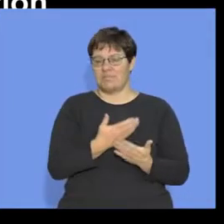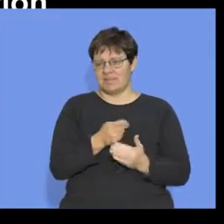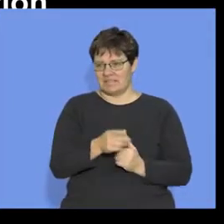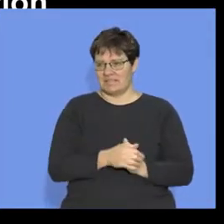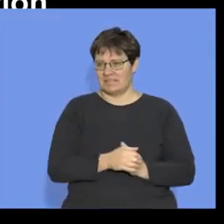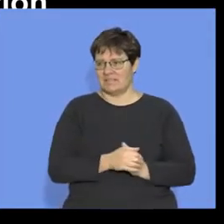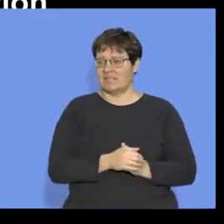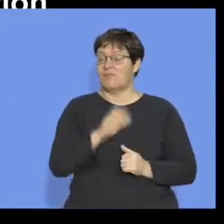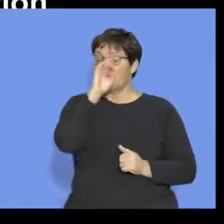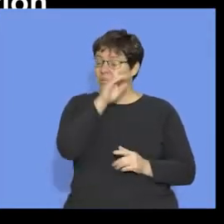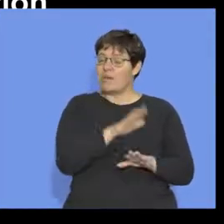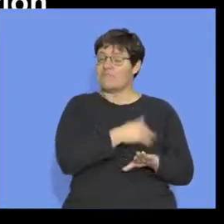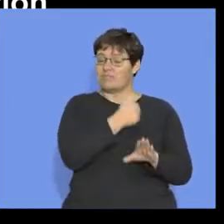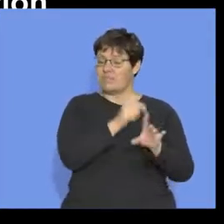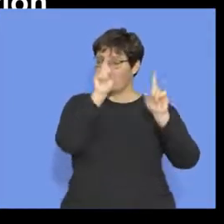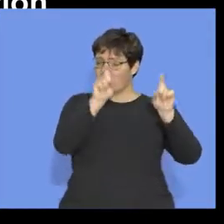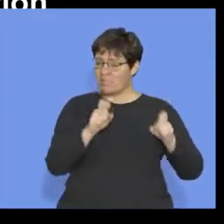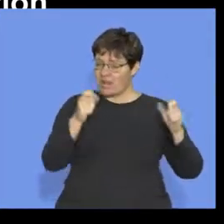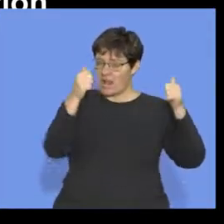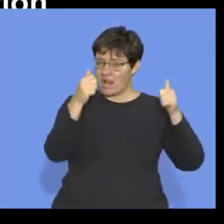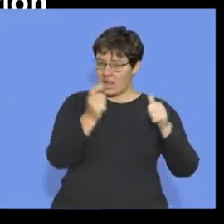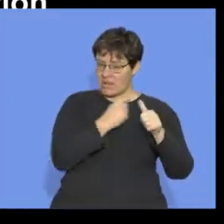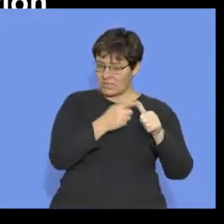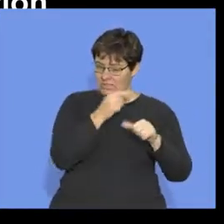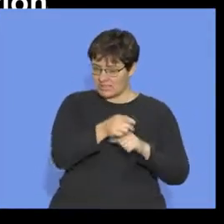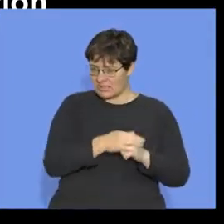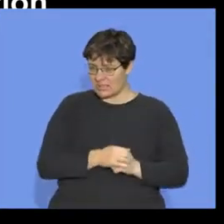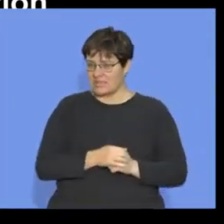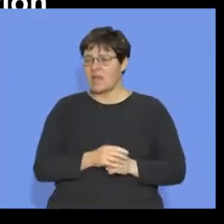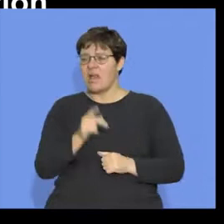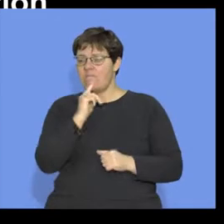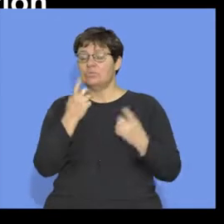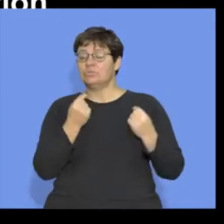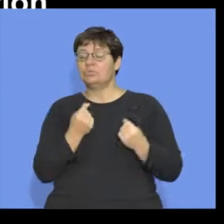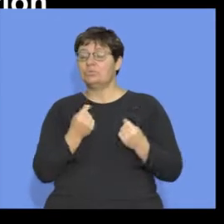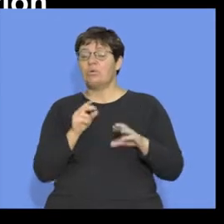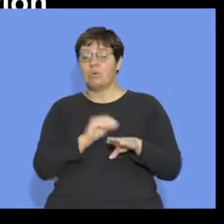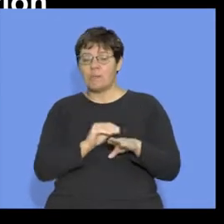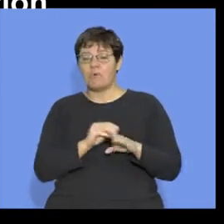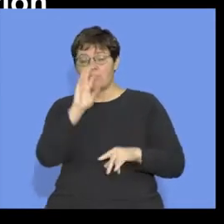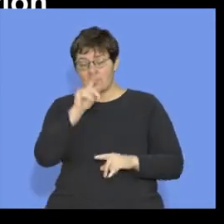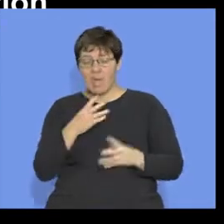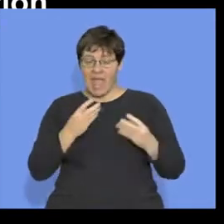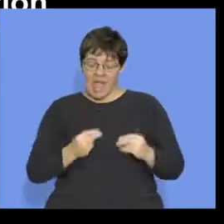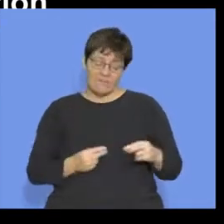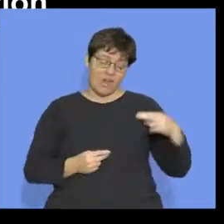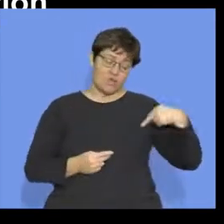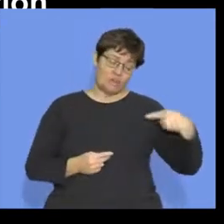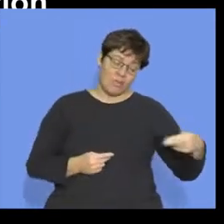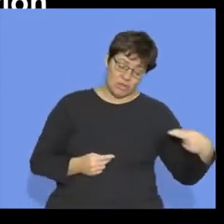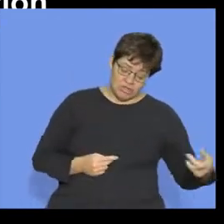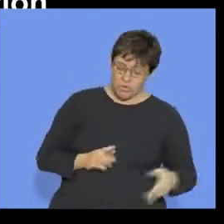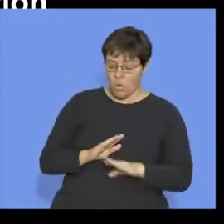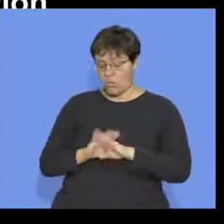probability. Remember your fundamental principle of counting. And when you do the problems, remember choice with repetition, very